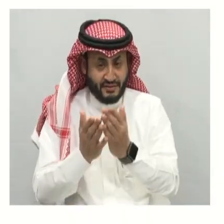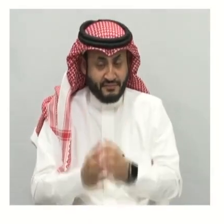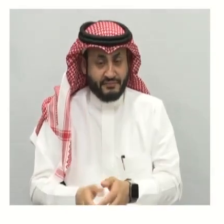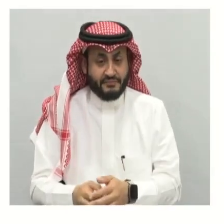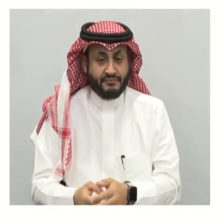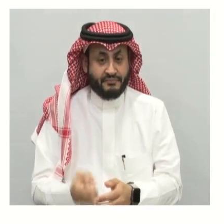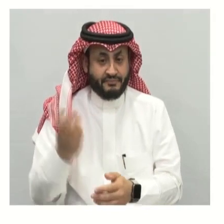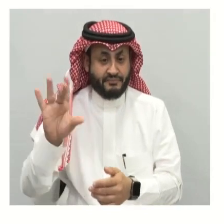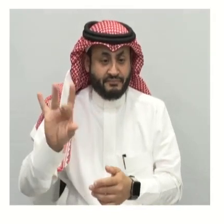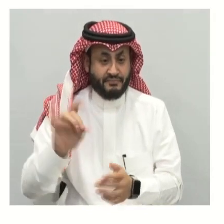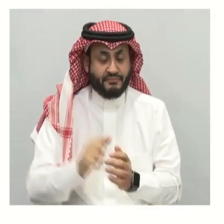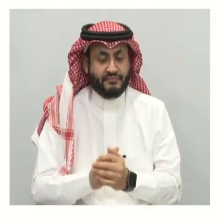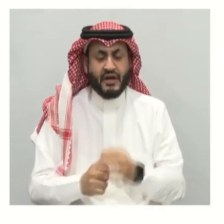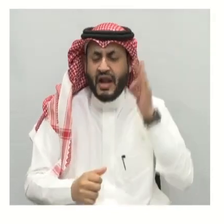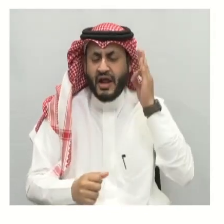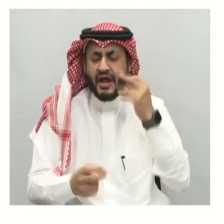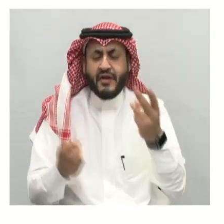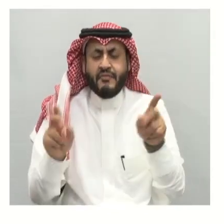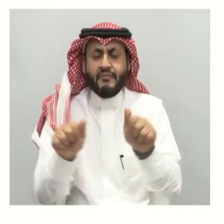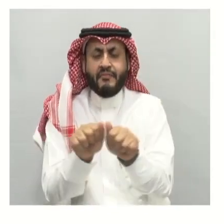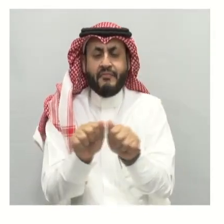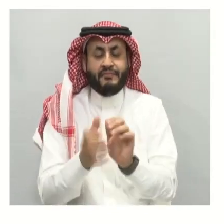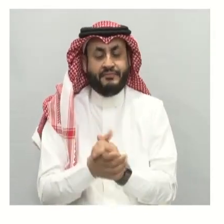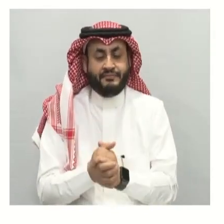28. Let's listen together.